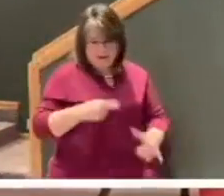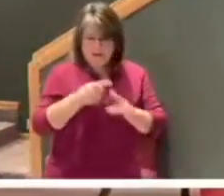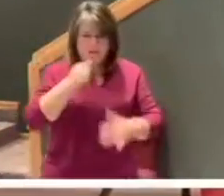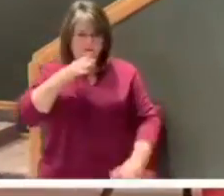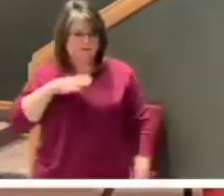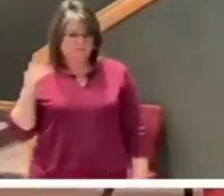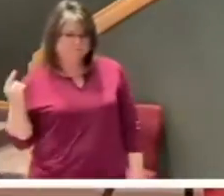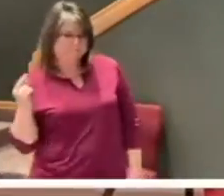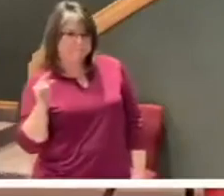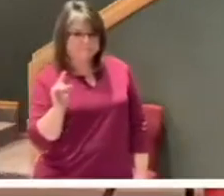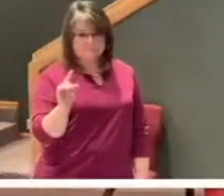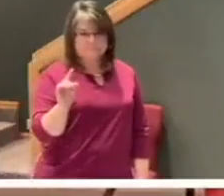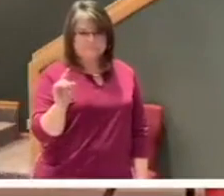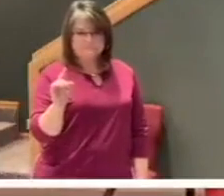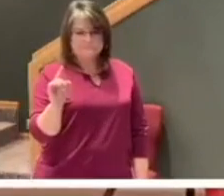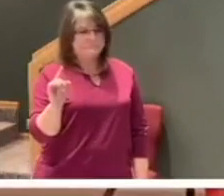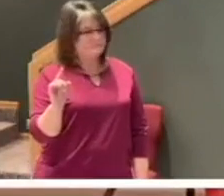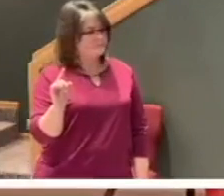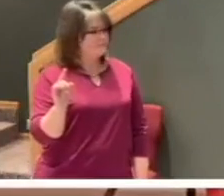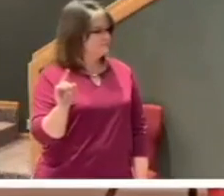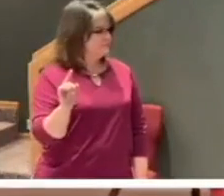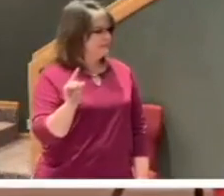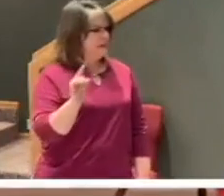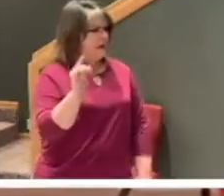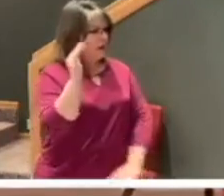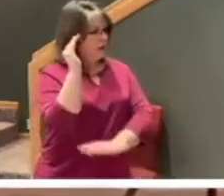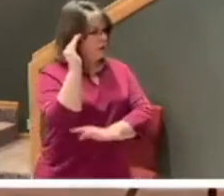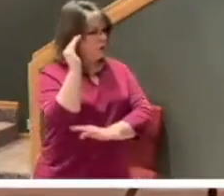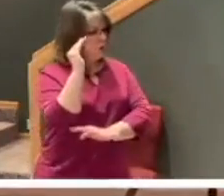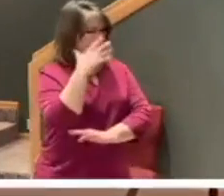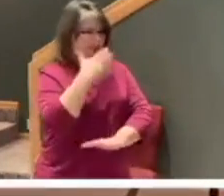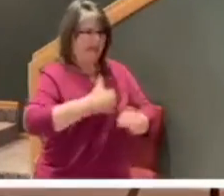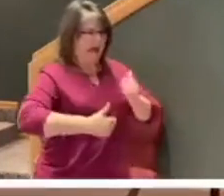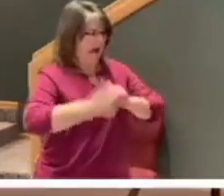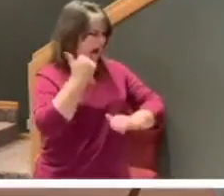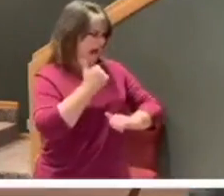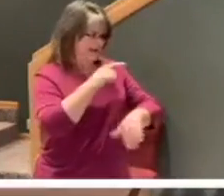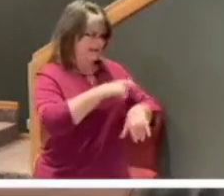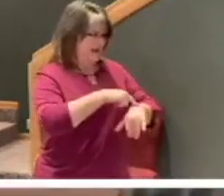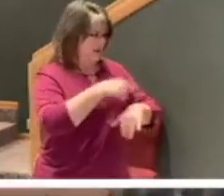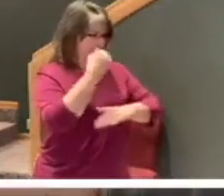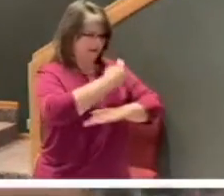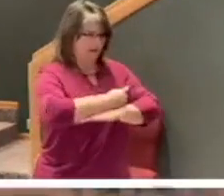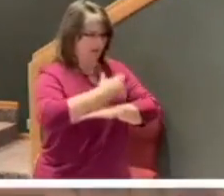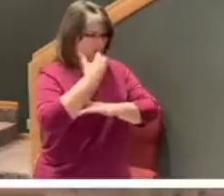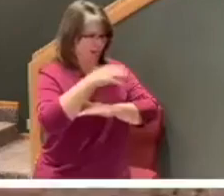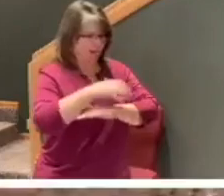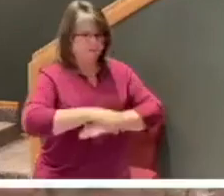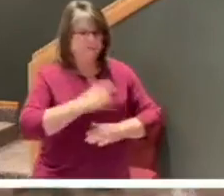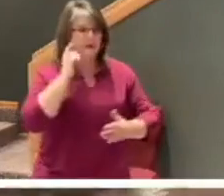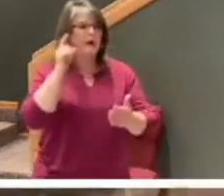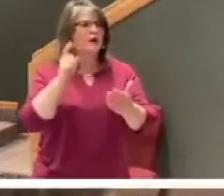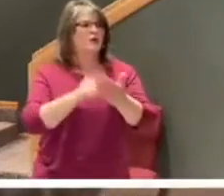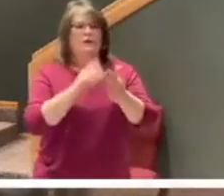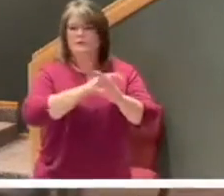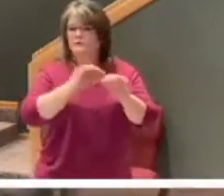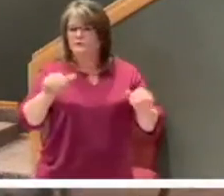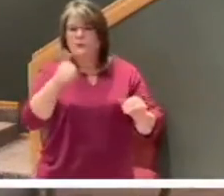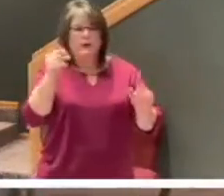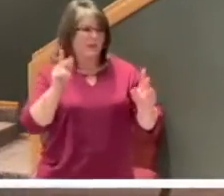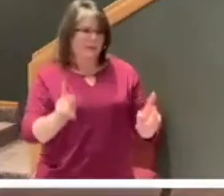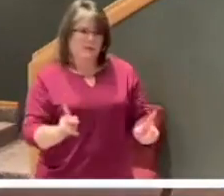woman comes out at noon, at the hottest part of the day, and notice that nobody else is